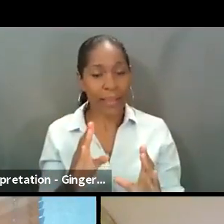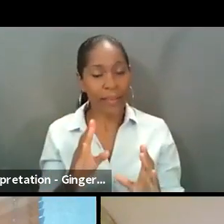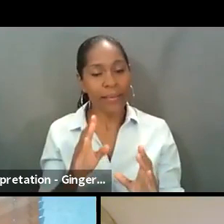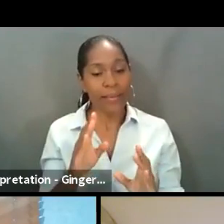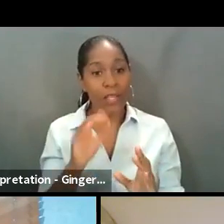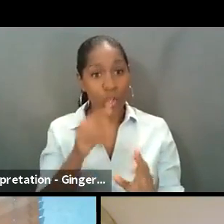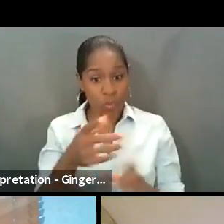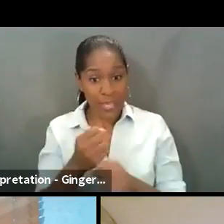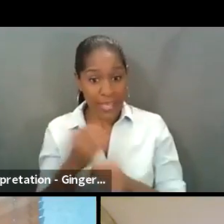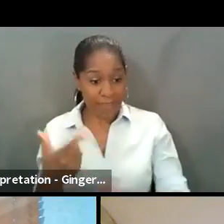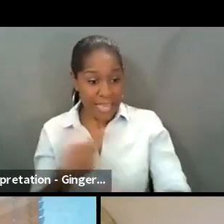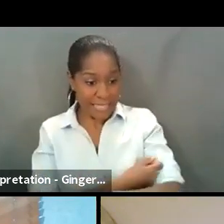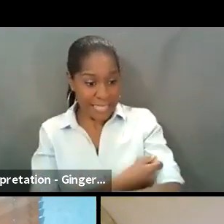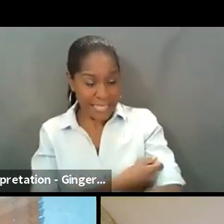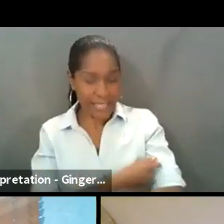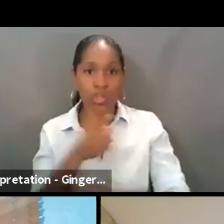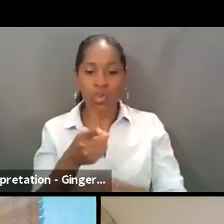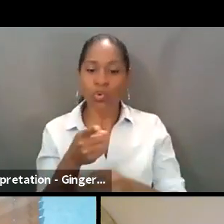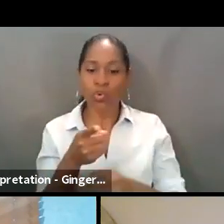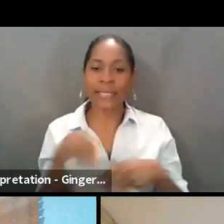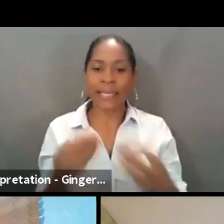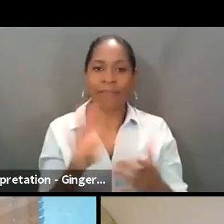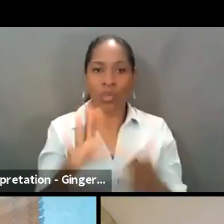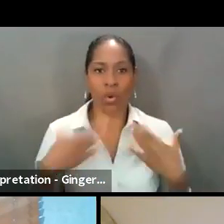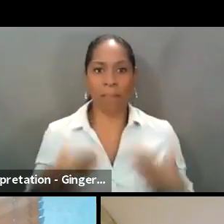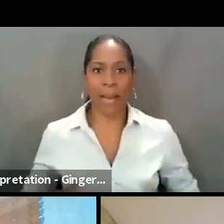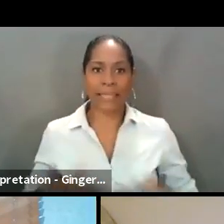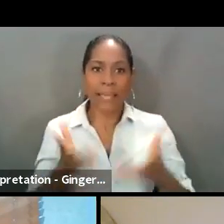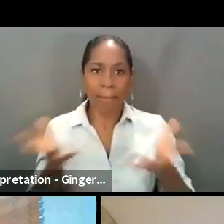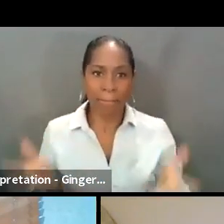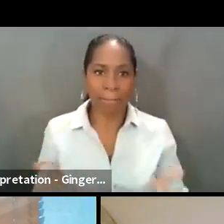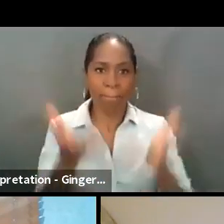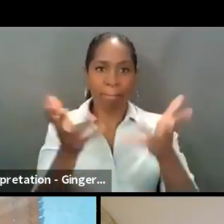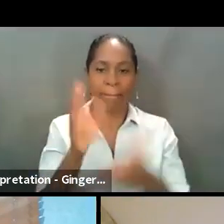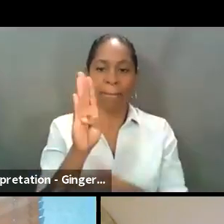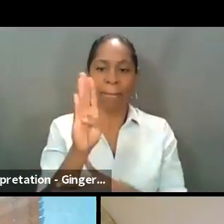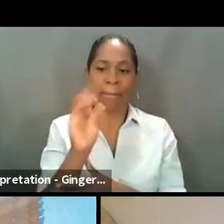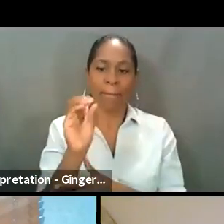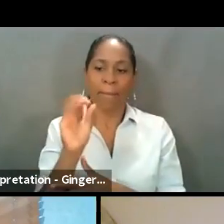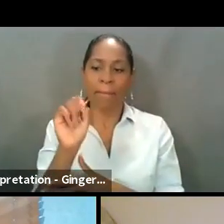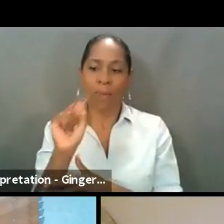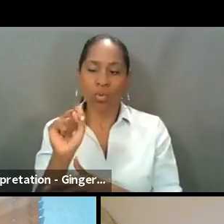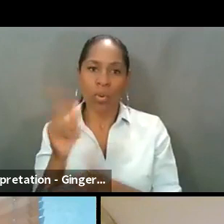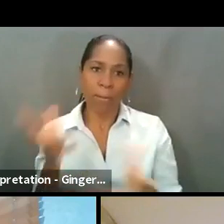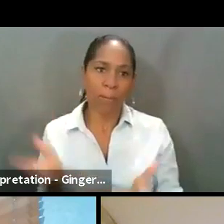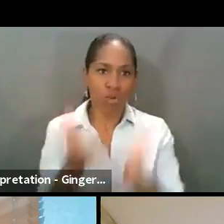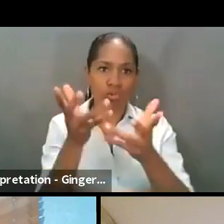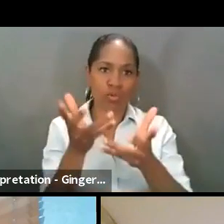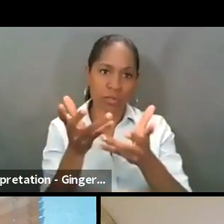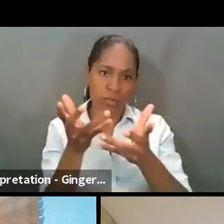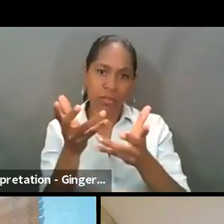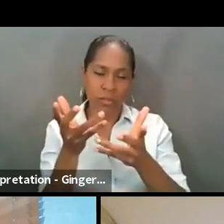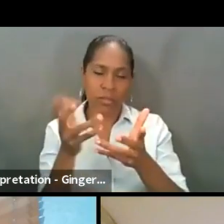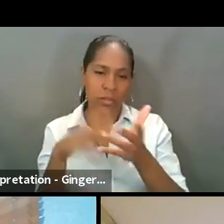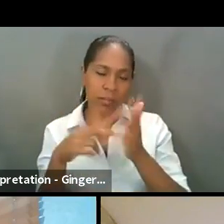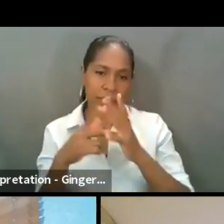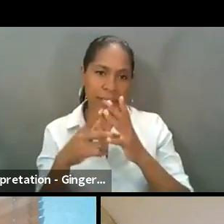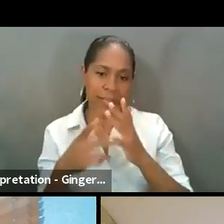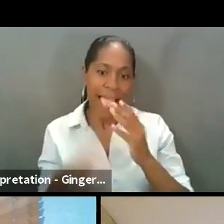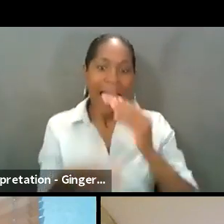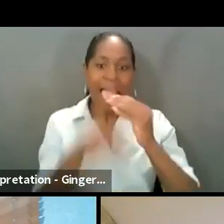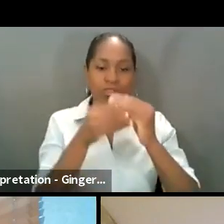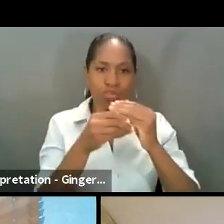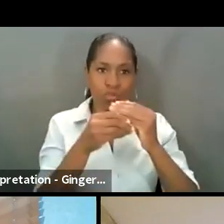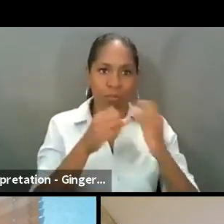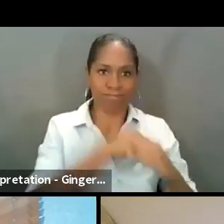shot. You're doing the most good for yourself and also for your community, and making sure that you are contributing to that